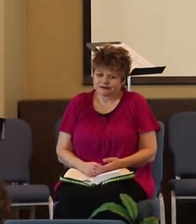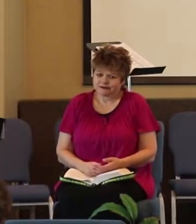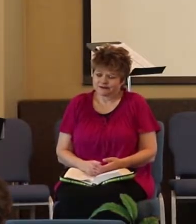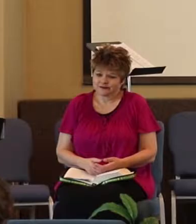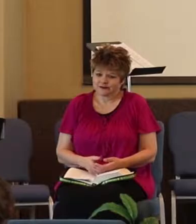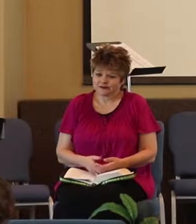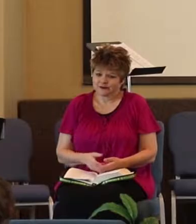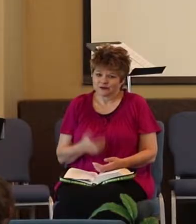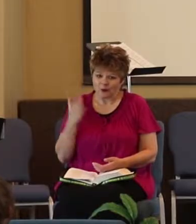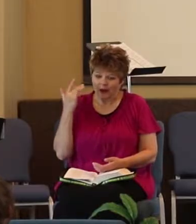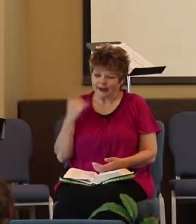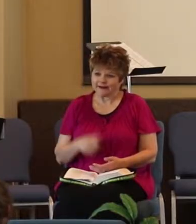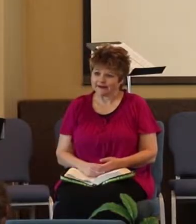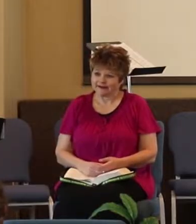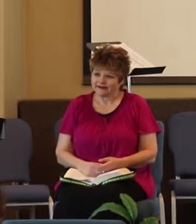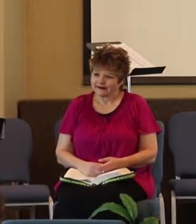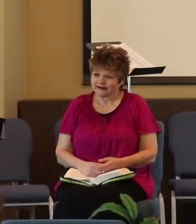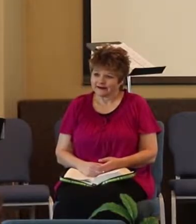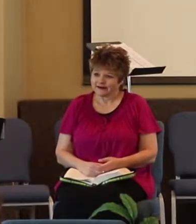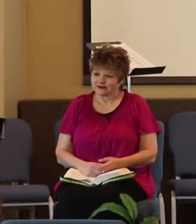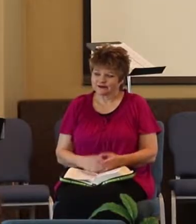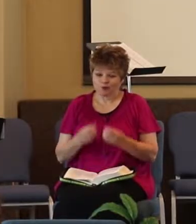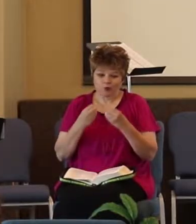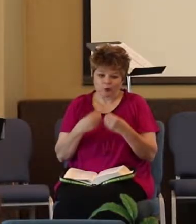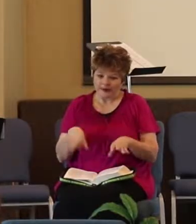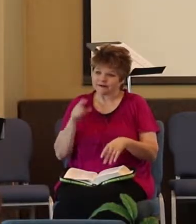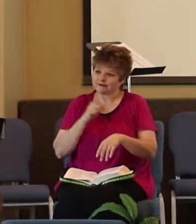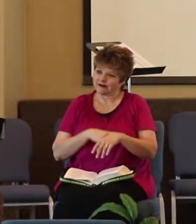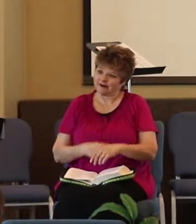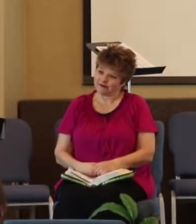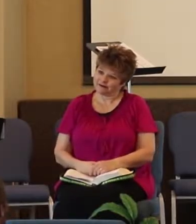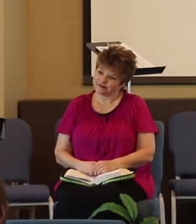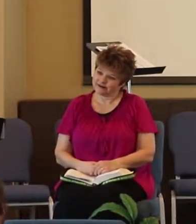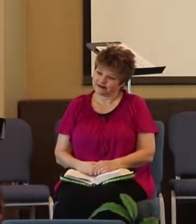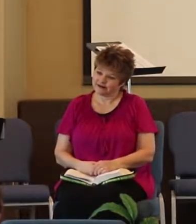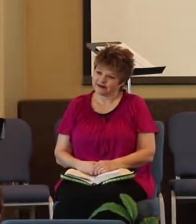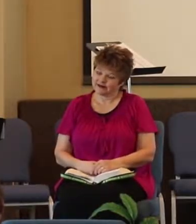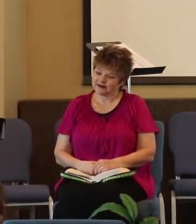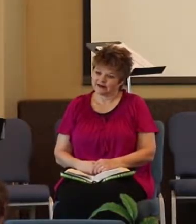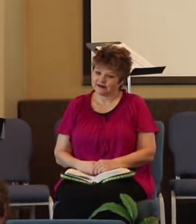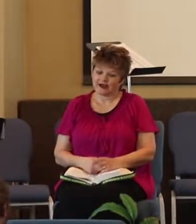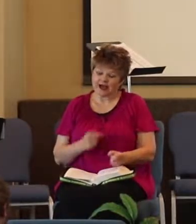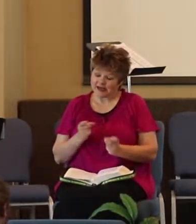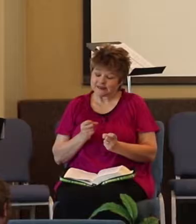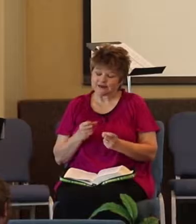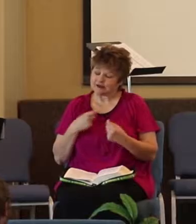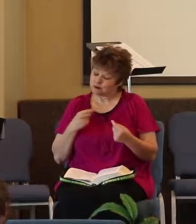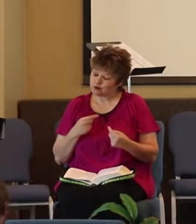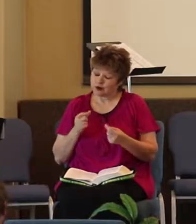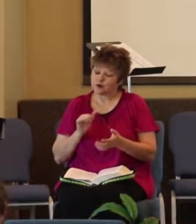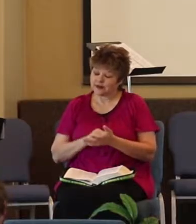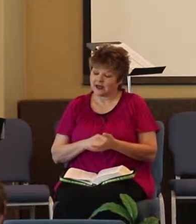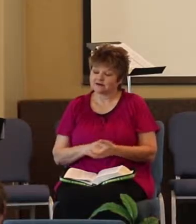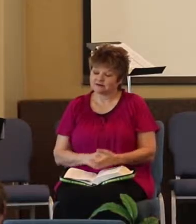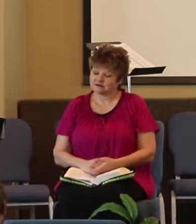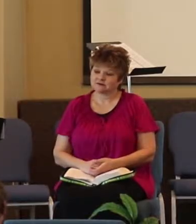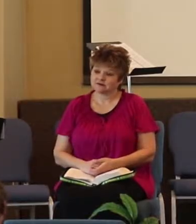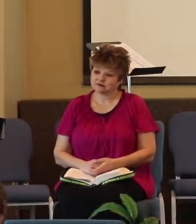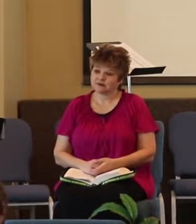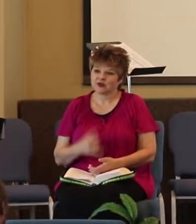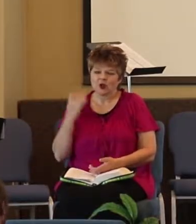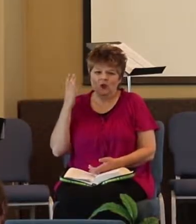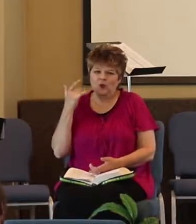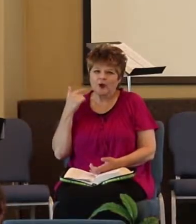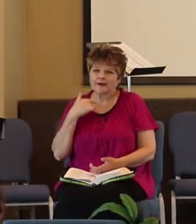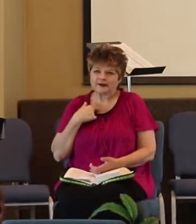matter? I mean, what a waste of my time. And I deal with that. I struggle with that. Why